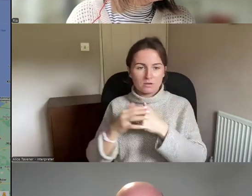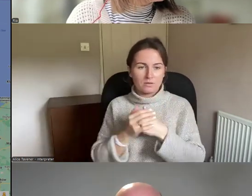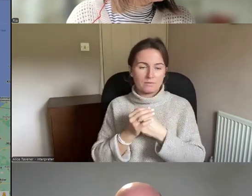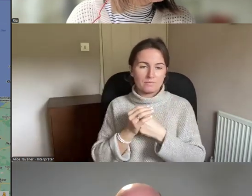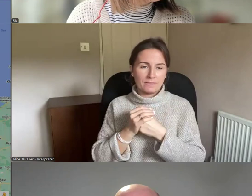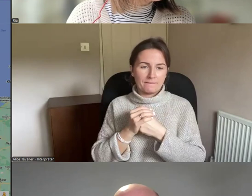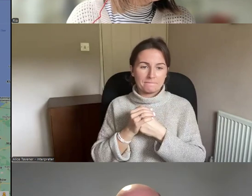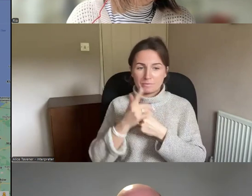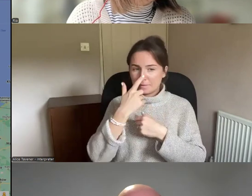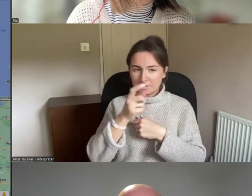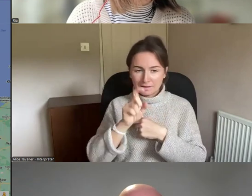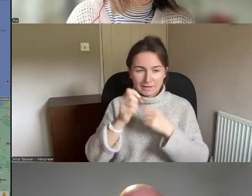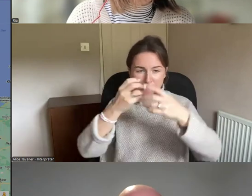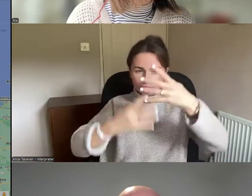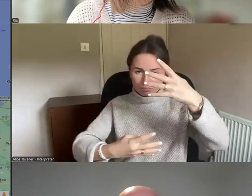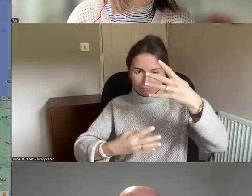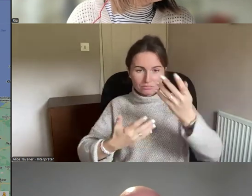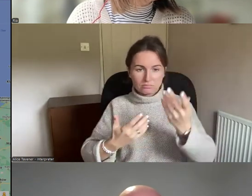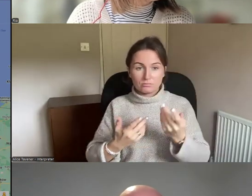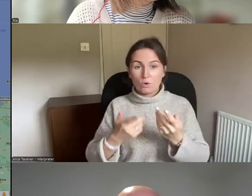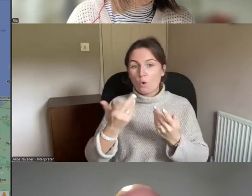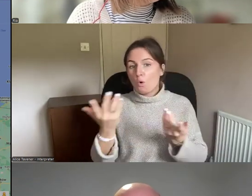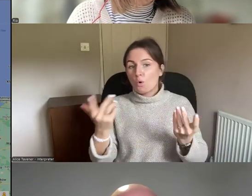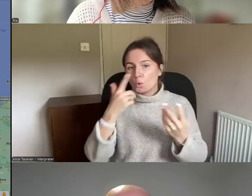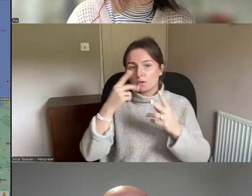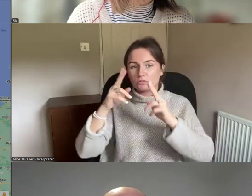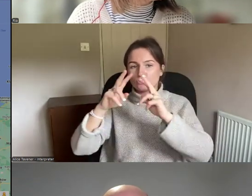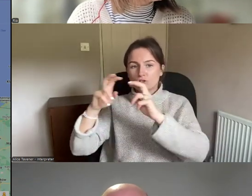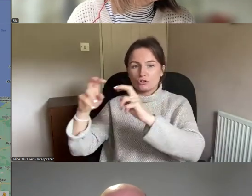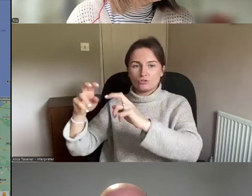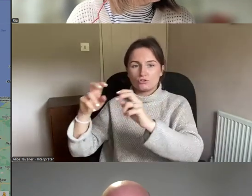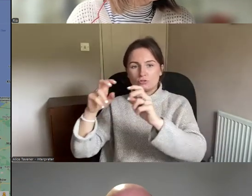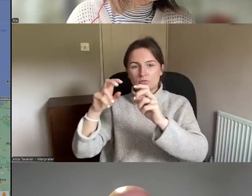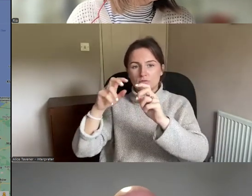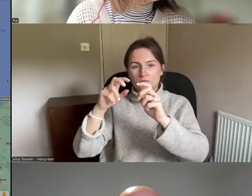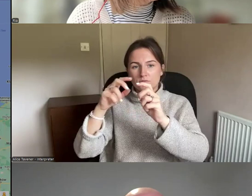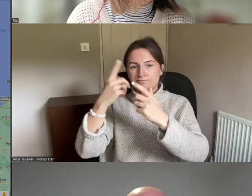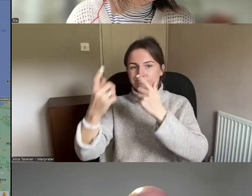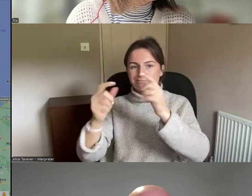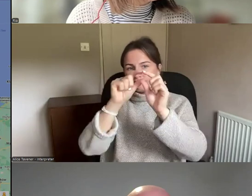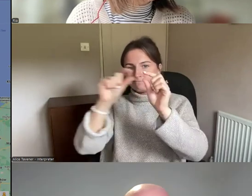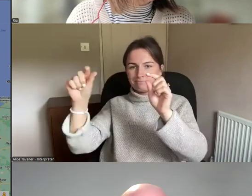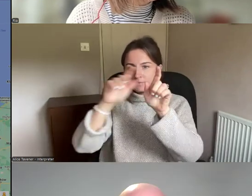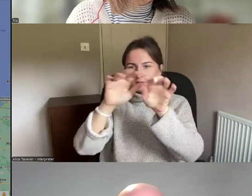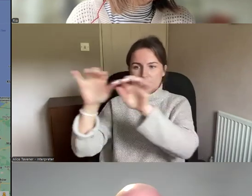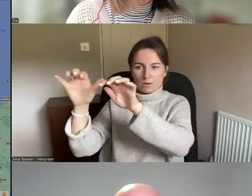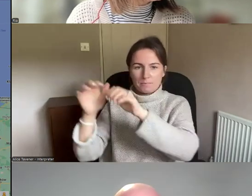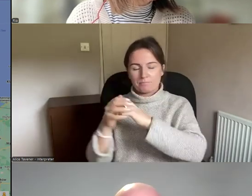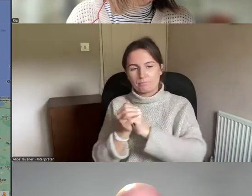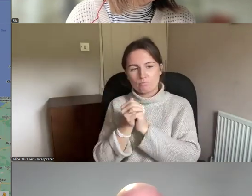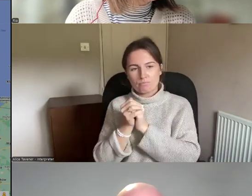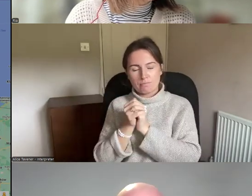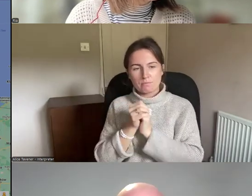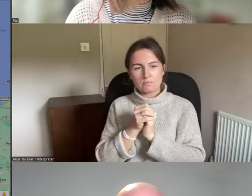So you can click in and find. You can also use a search button at the top. So if you're looking for a particular area where you live, you can search